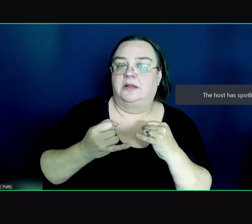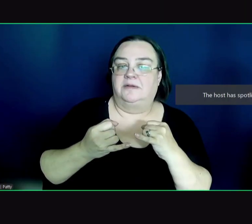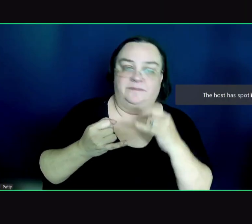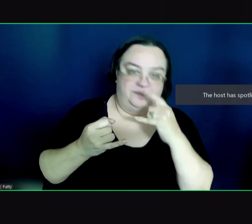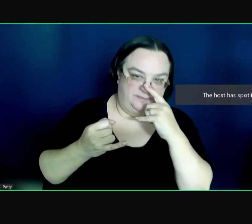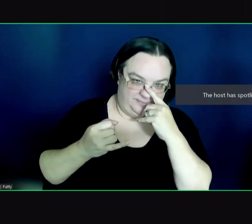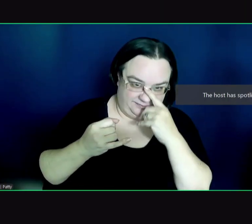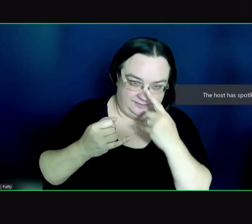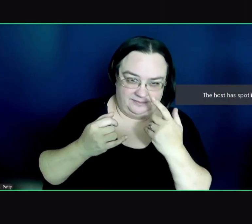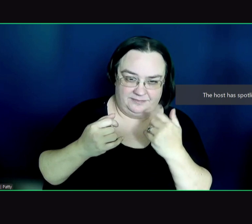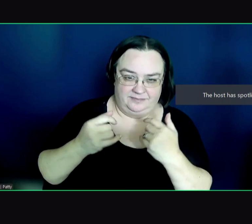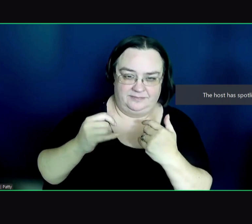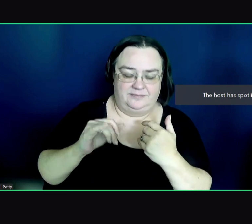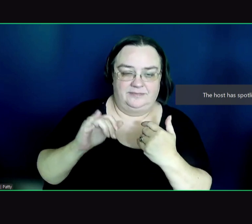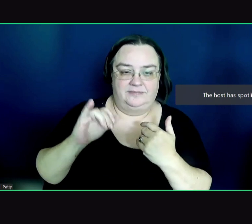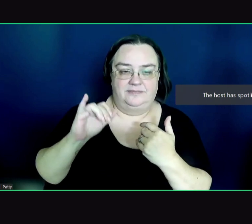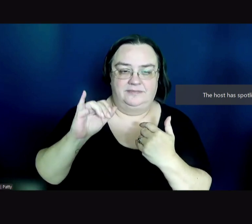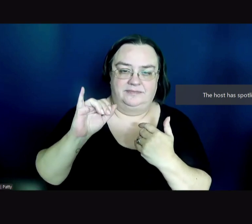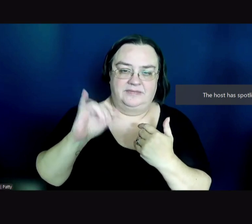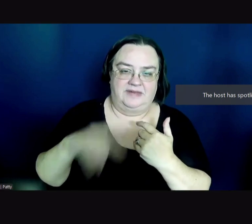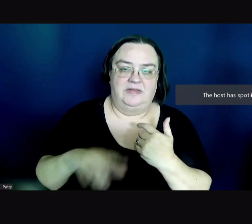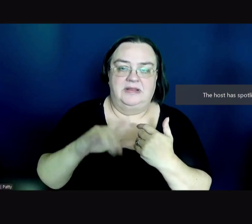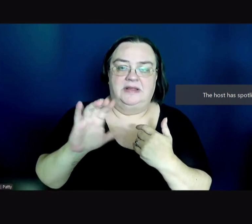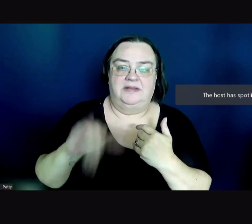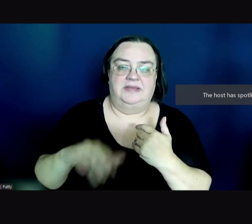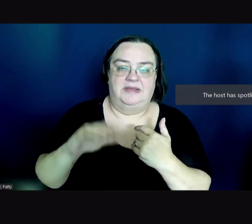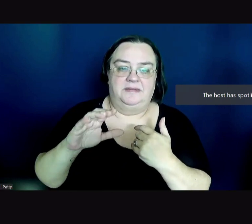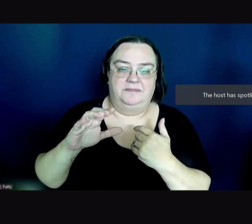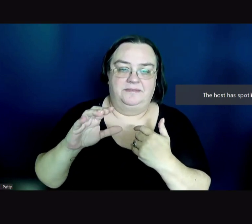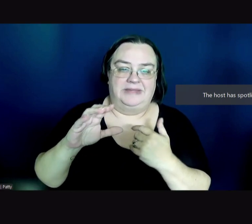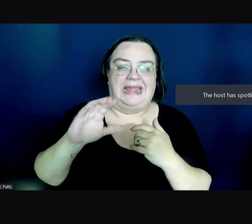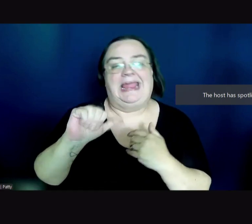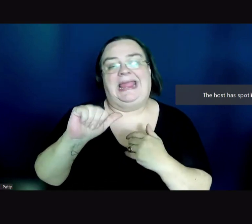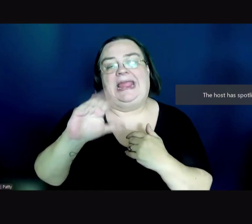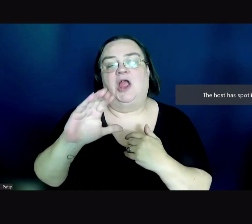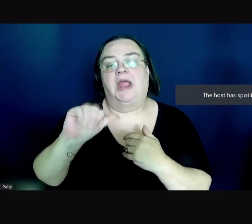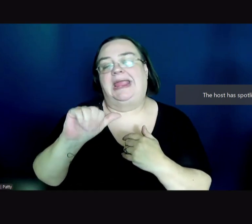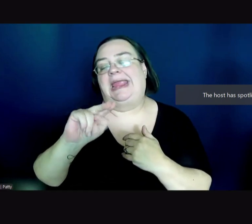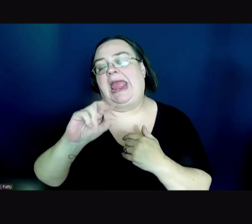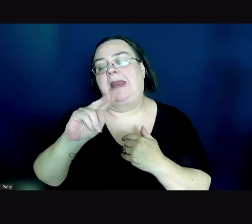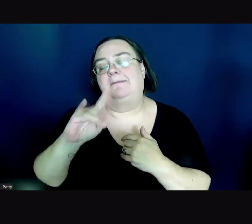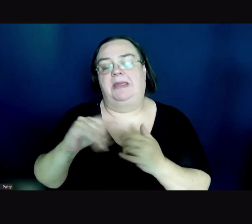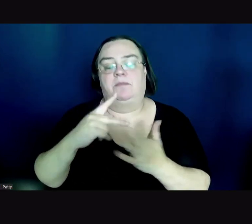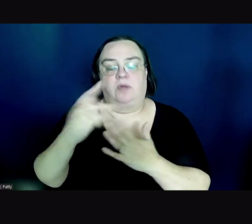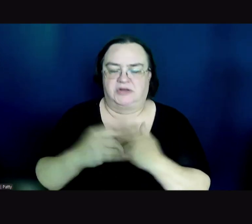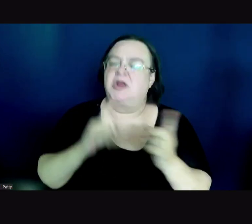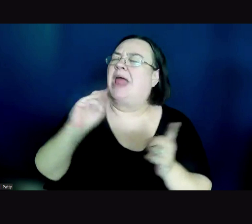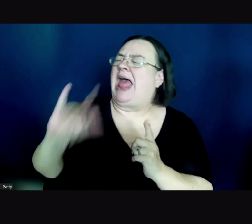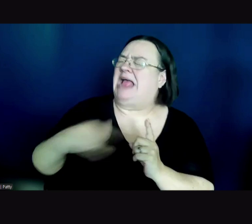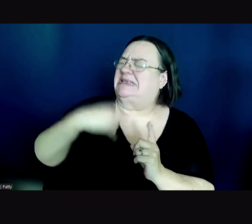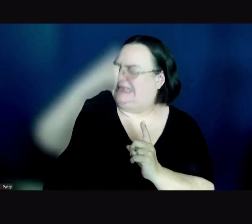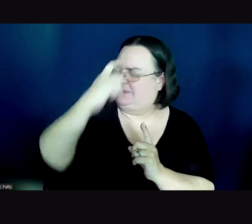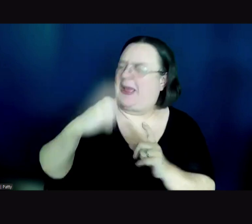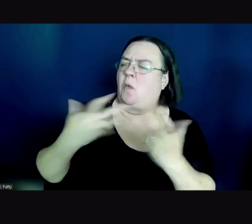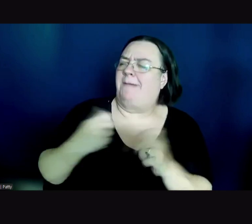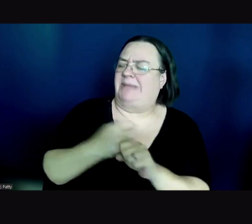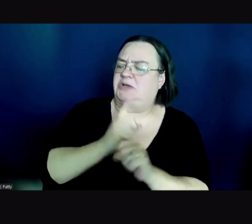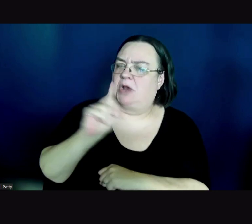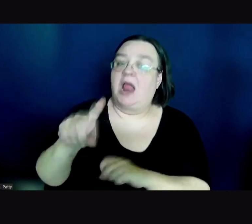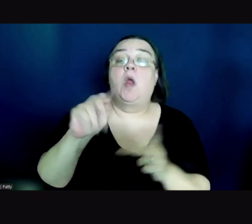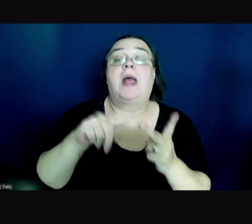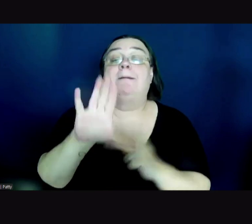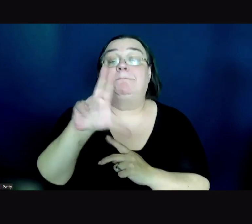the cardboard canopy project. That's what I suspected. I just wanted to make sure to ask. The buses, the numbers are changing.